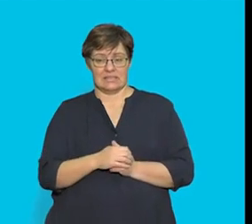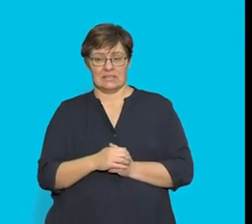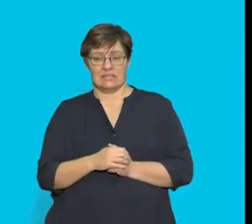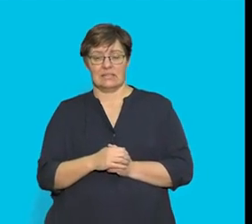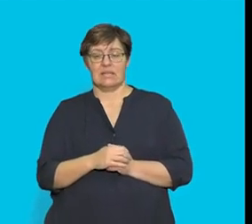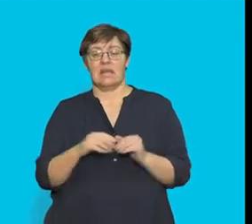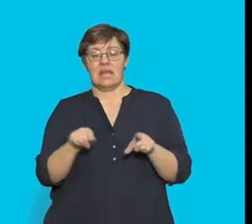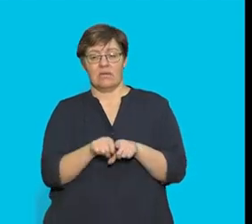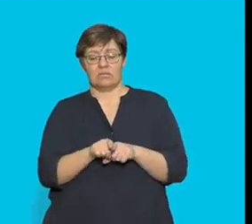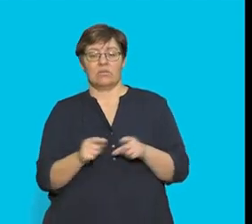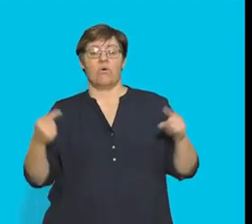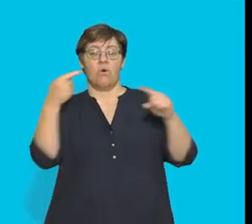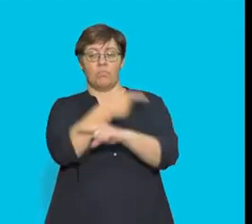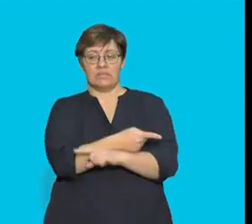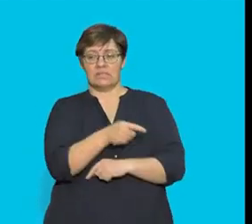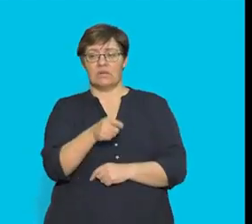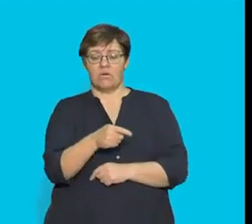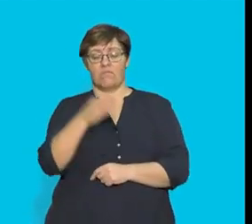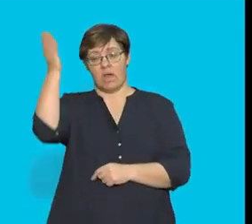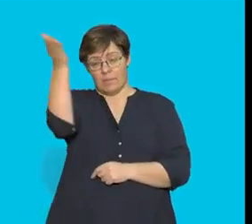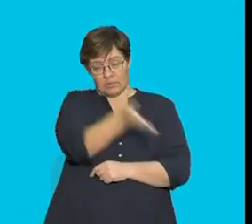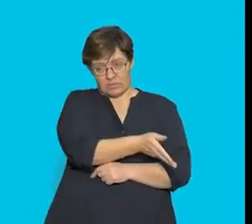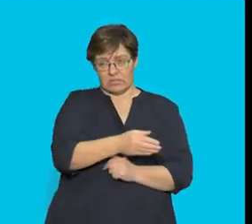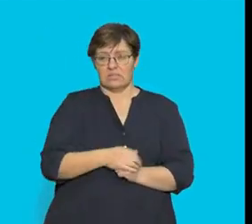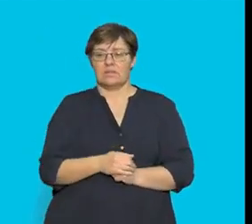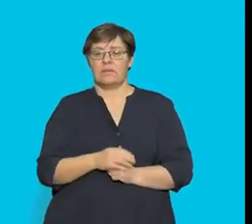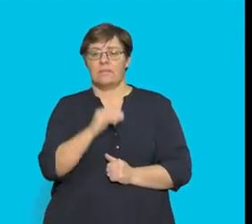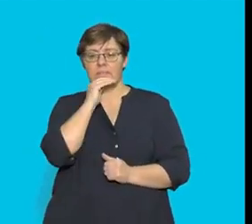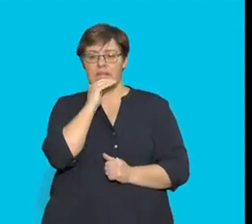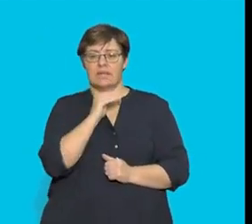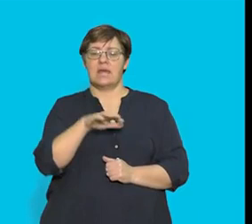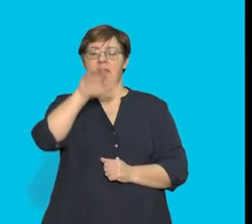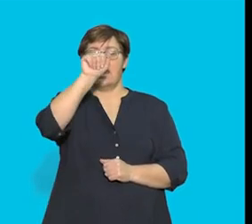sine of 60 is equal to opposite over hypotenuse. So it's equal to